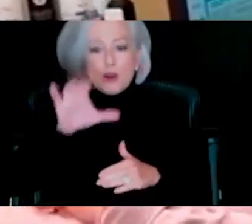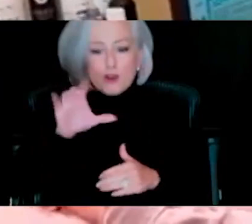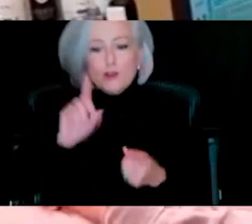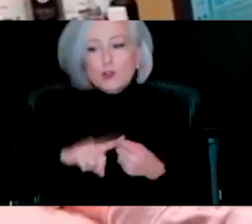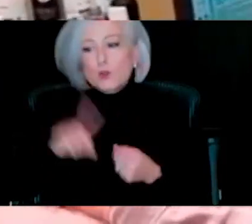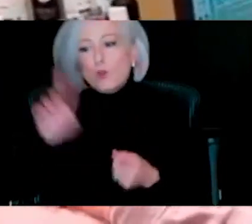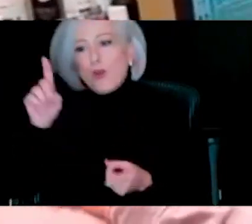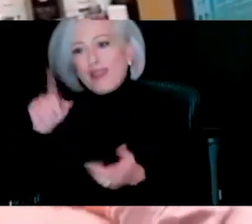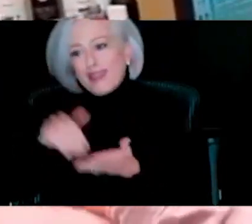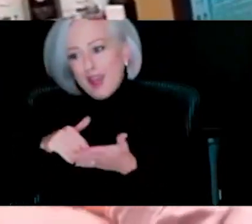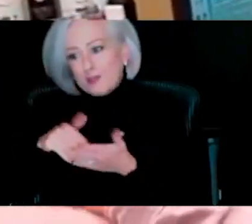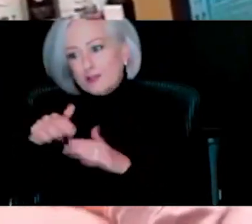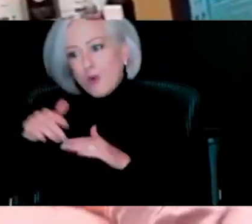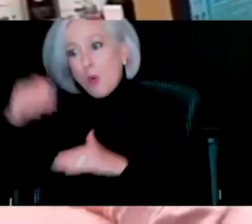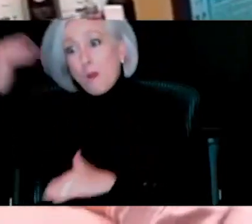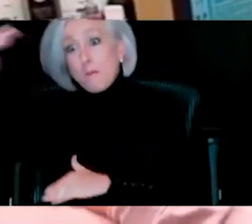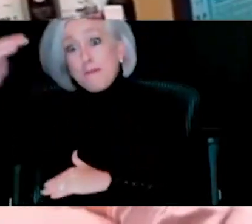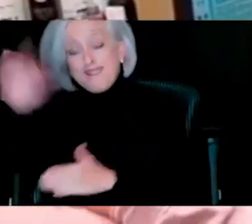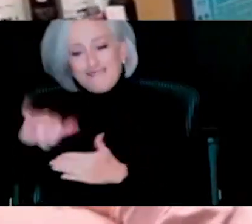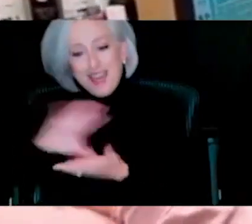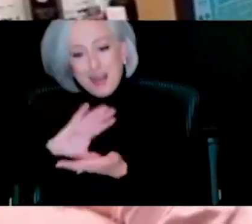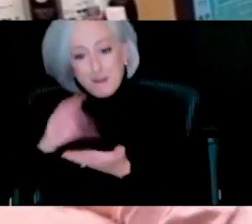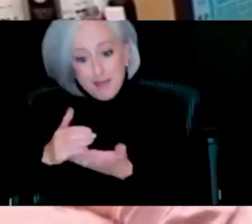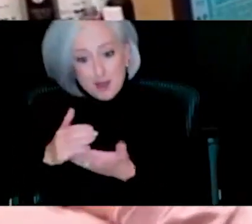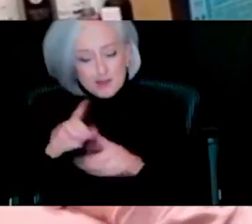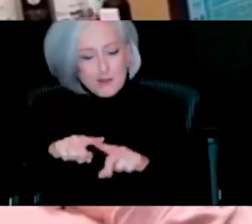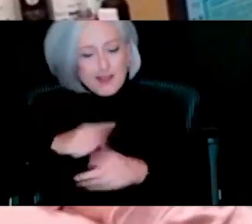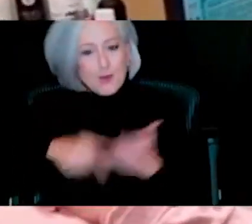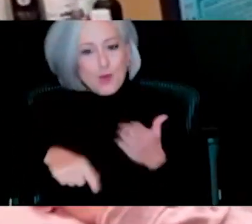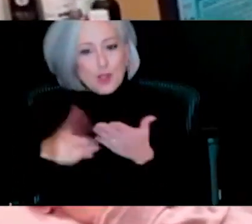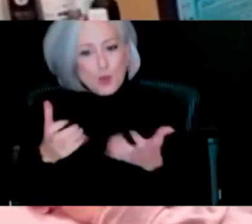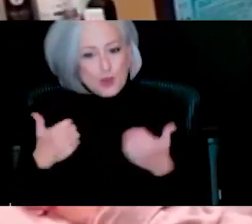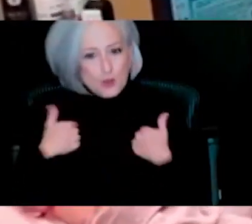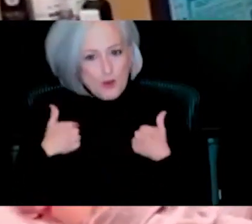on what you want to have done. But the thing to remember, though, is that,